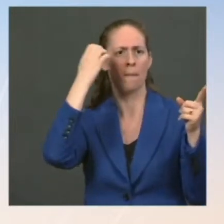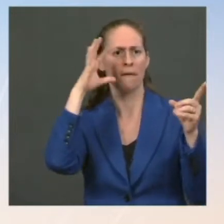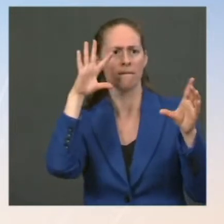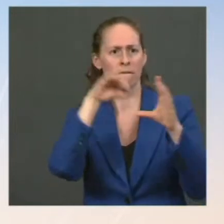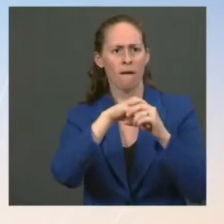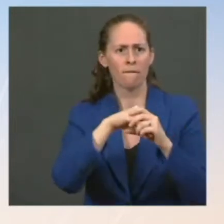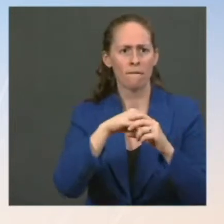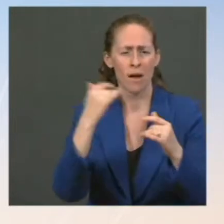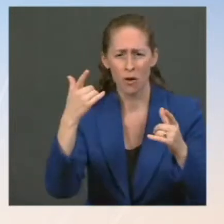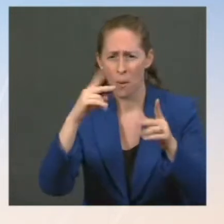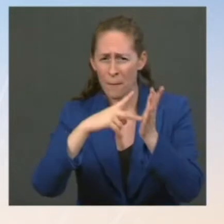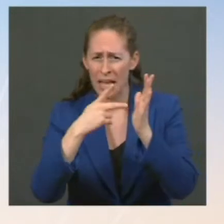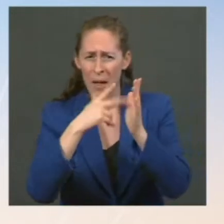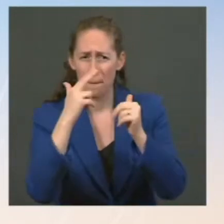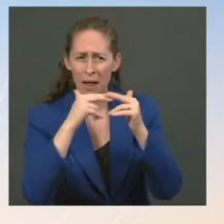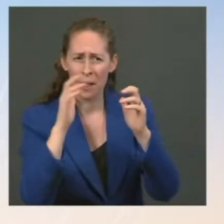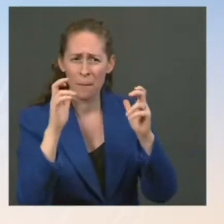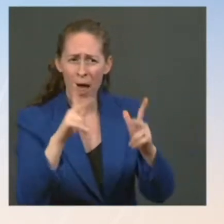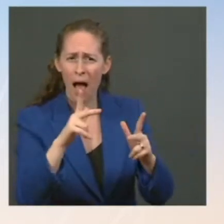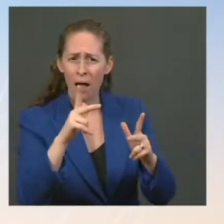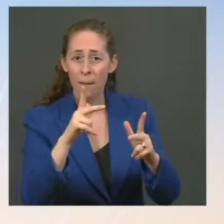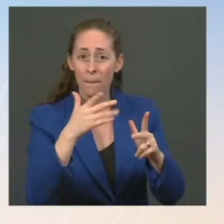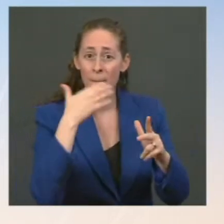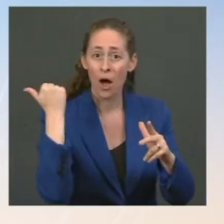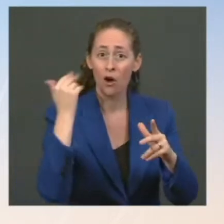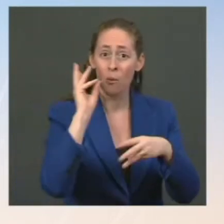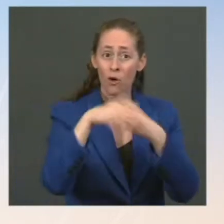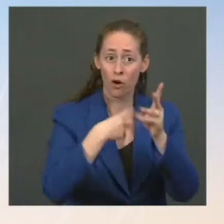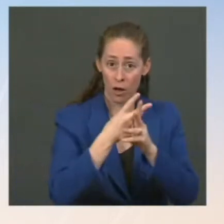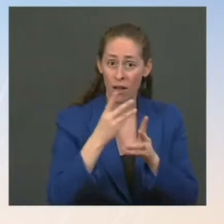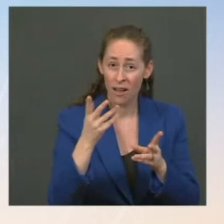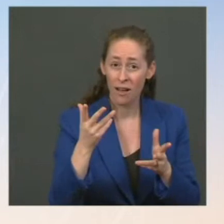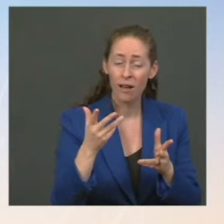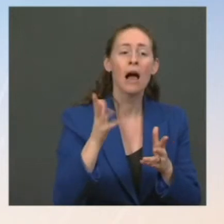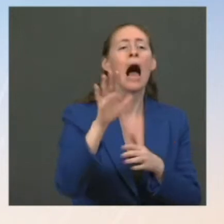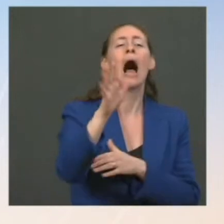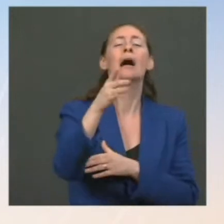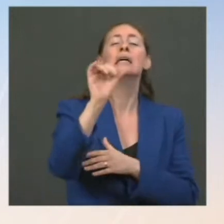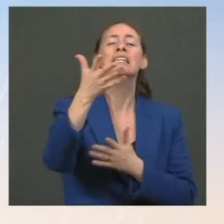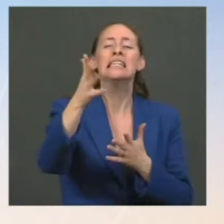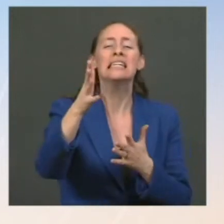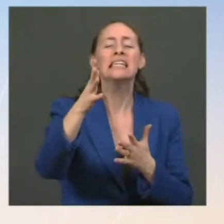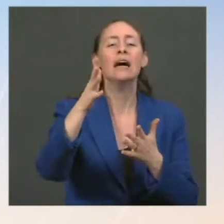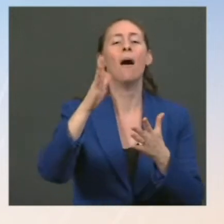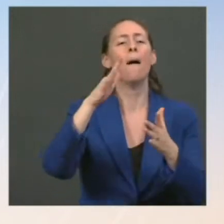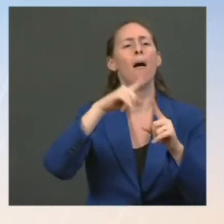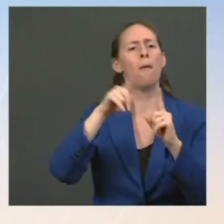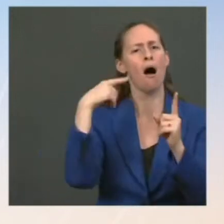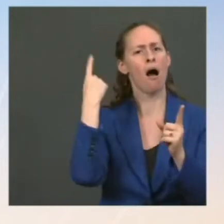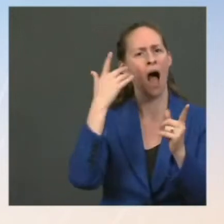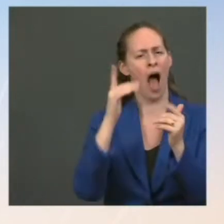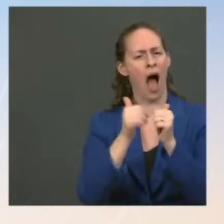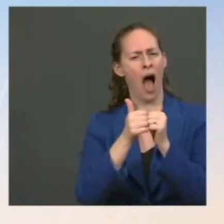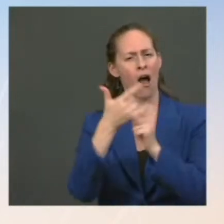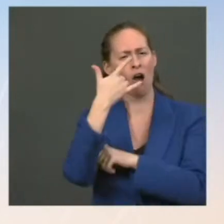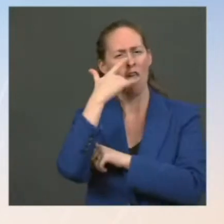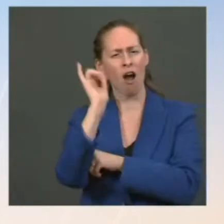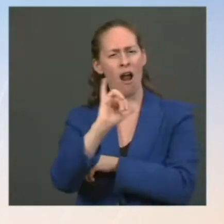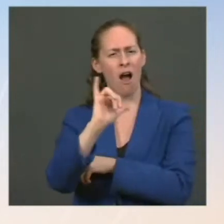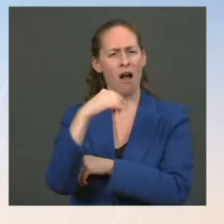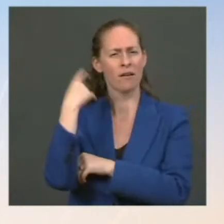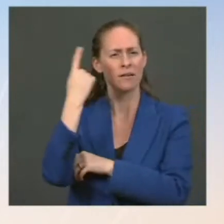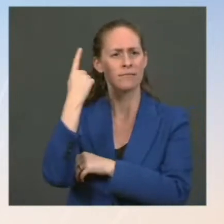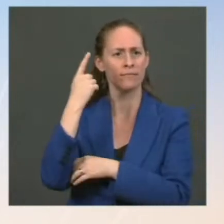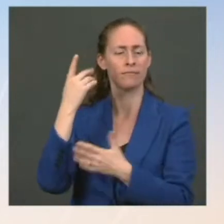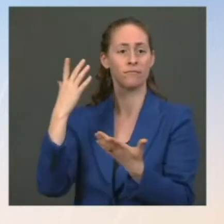World? Aside Build Back Better World. And how would that work? And is the United States, is the White House looking for